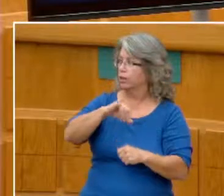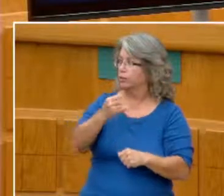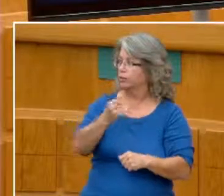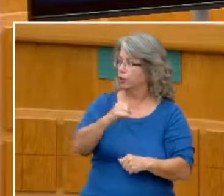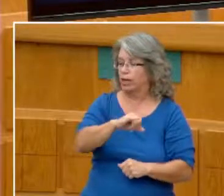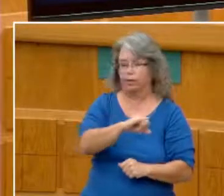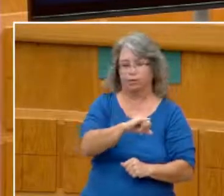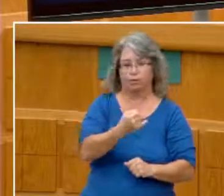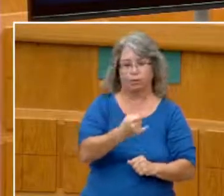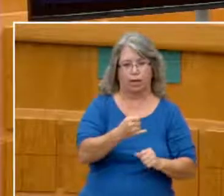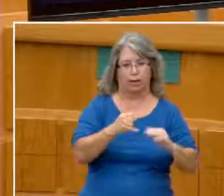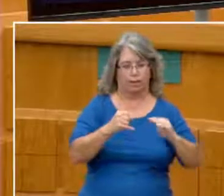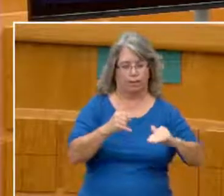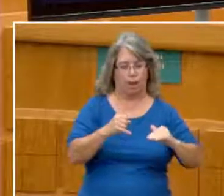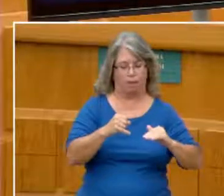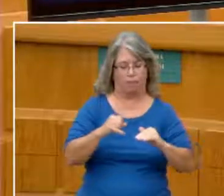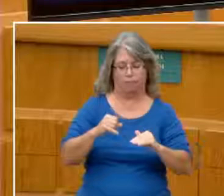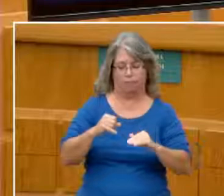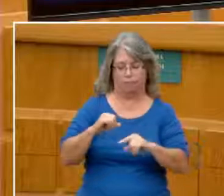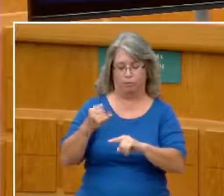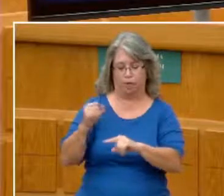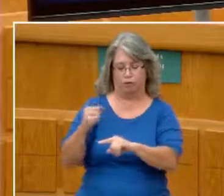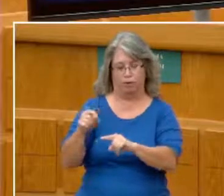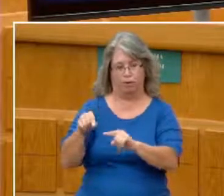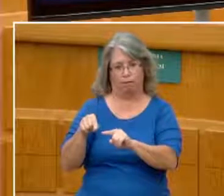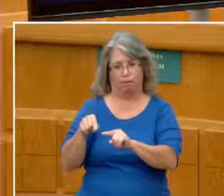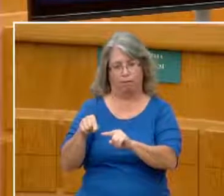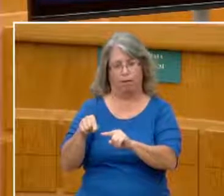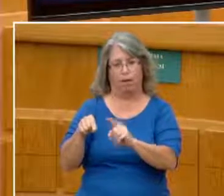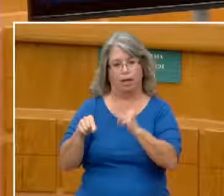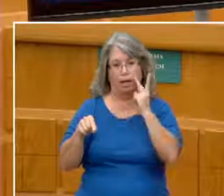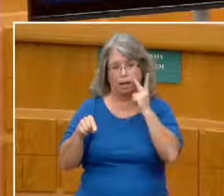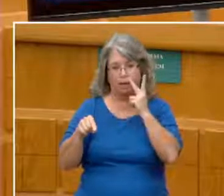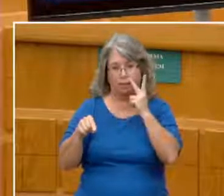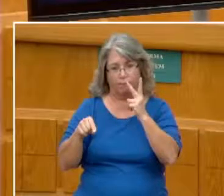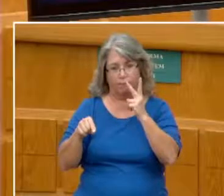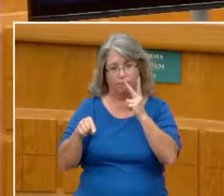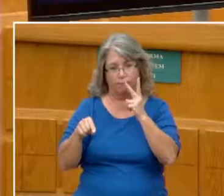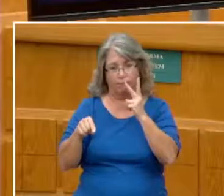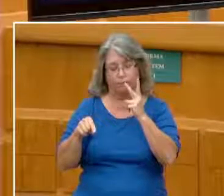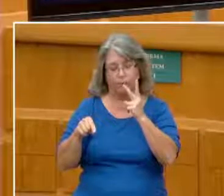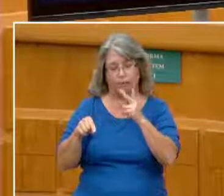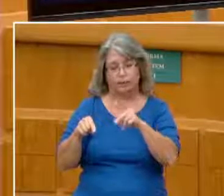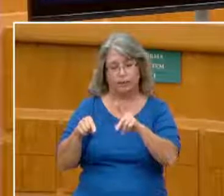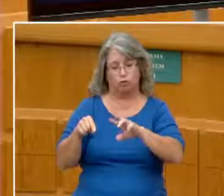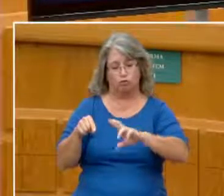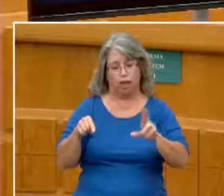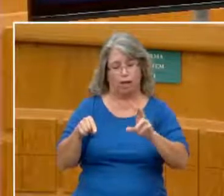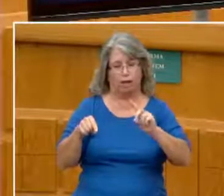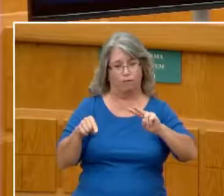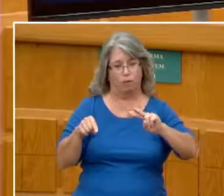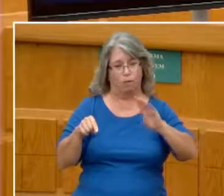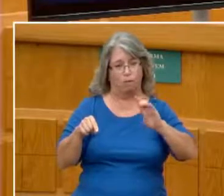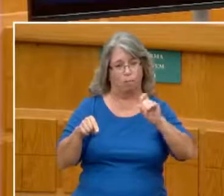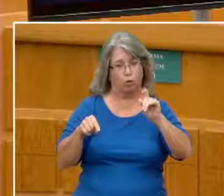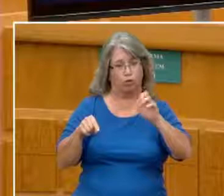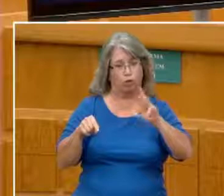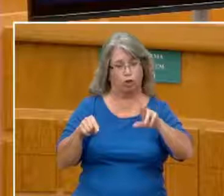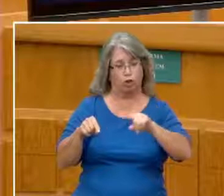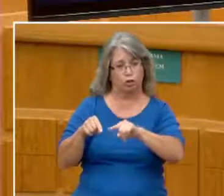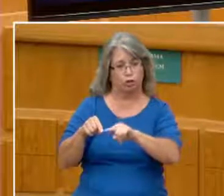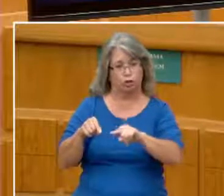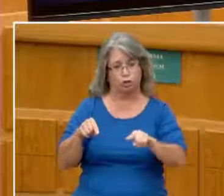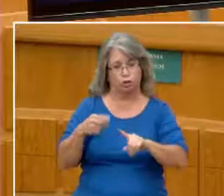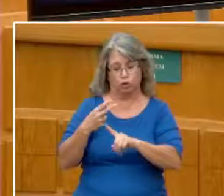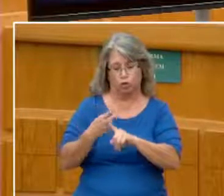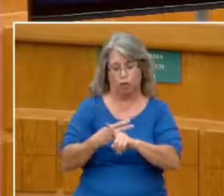you can come over to the right-hand side and you can get either a J&J as your booster, or you can get, it has to be at least